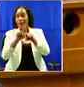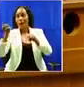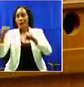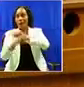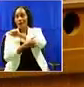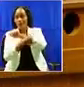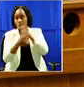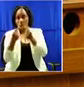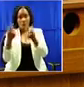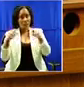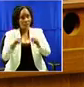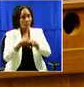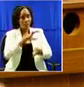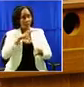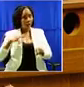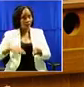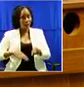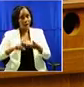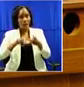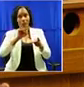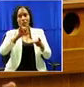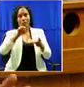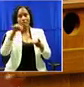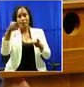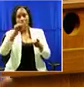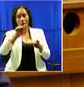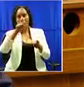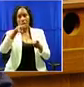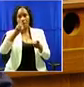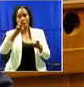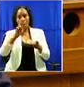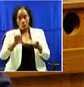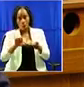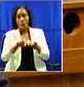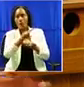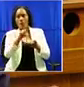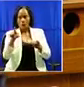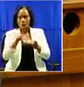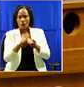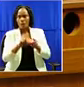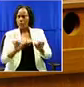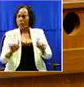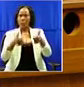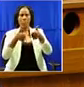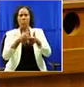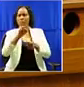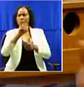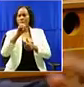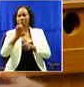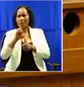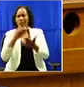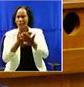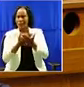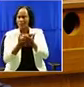China, as well as Singapore, where some of our well-performing SOEs can even be listed to bring